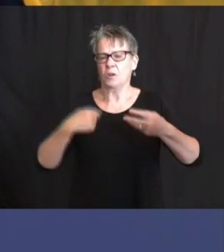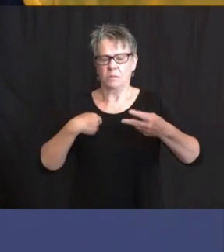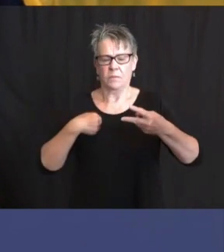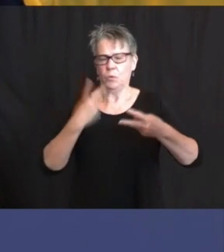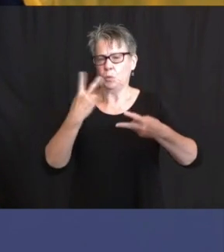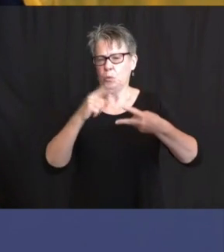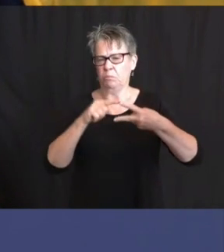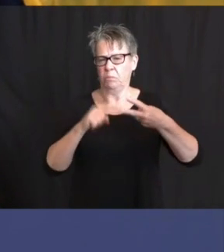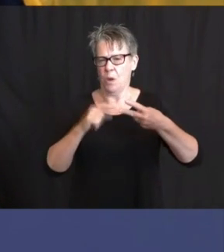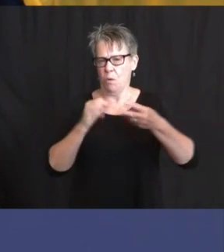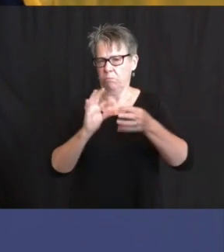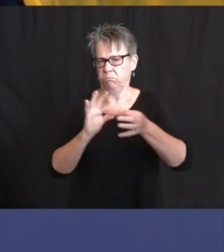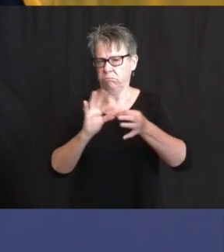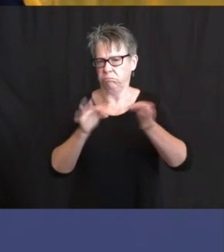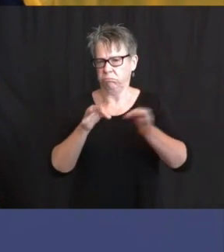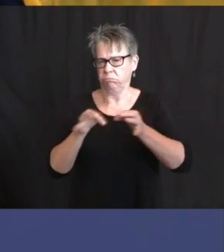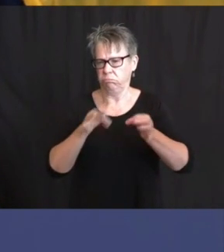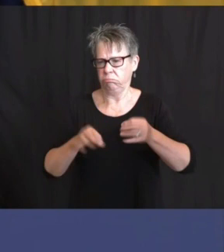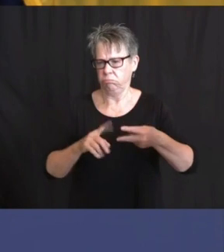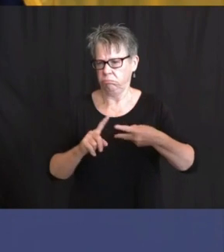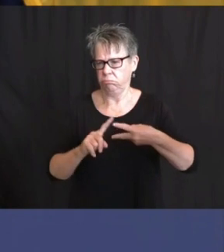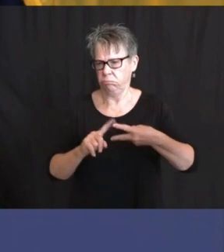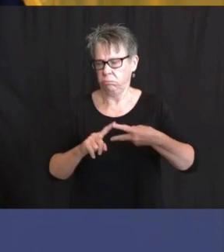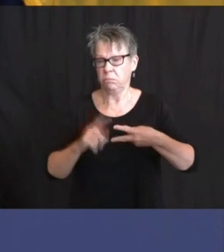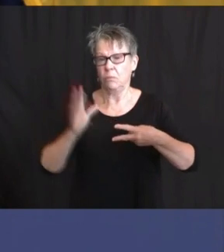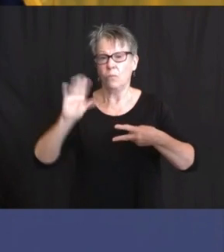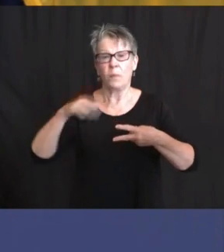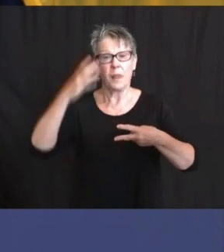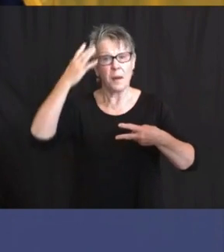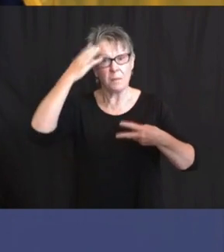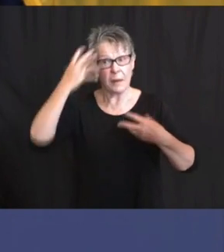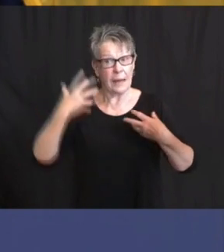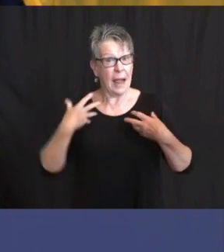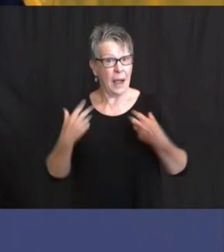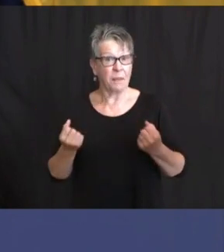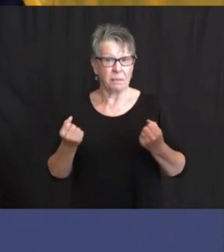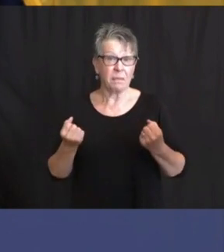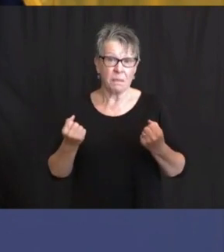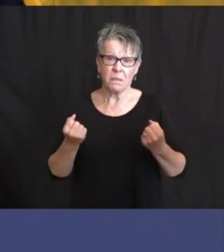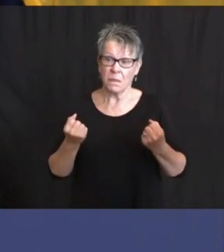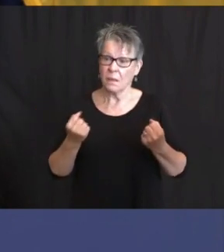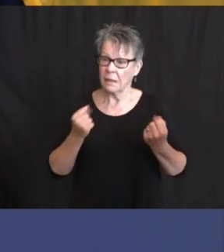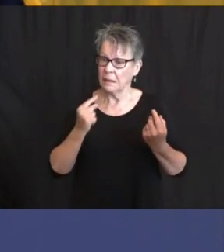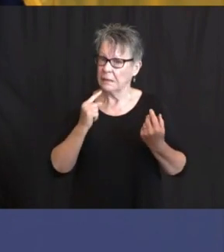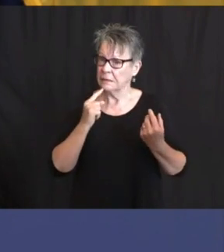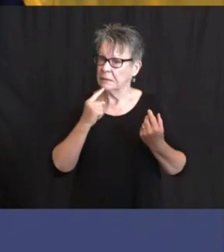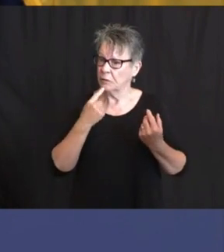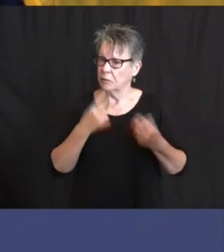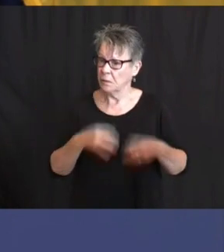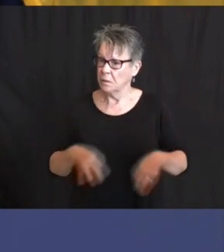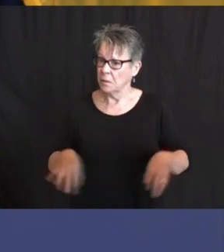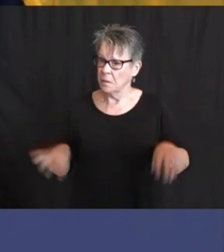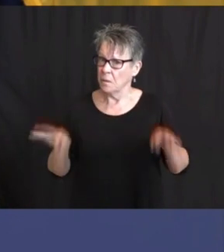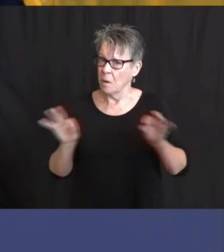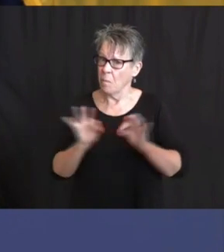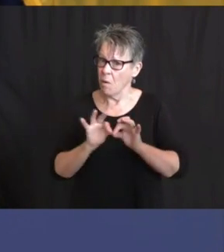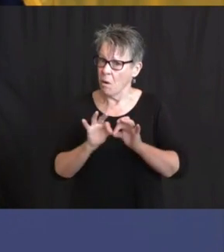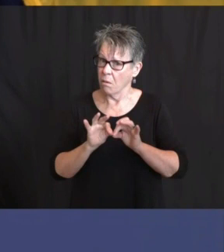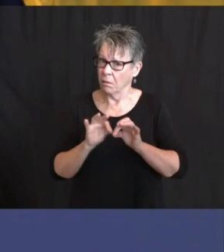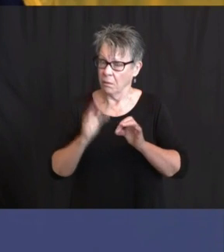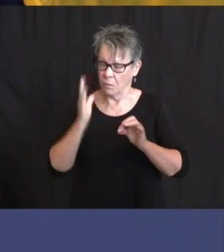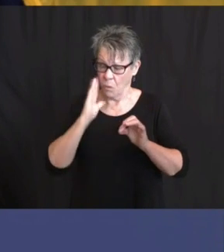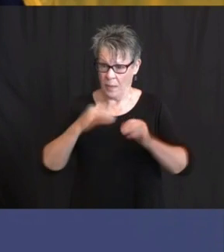mental health, clearly. I mean, the evidence is overwhelming that this is not just a physical health pandemic and crisis, but a